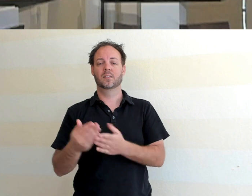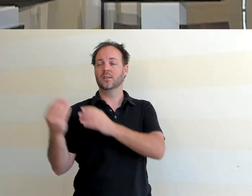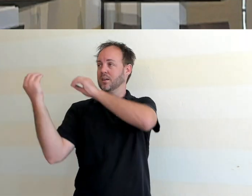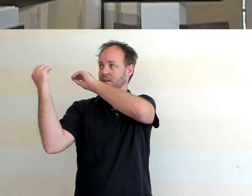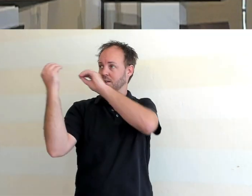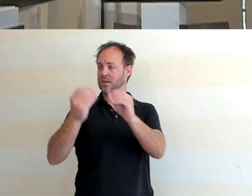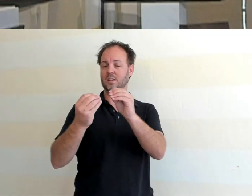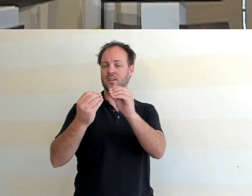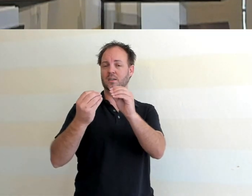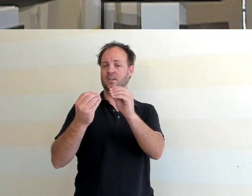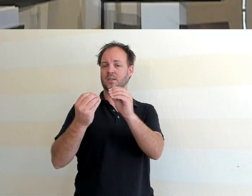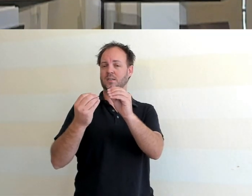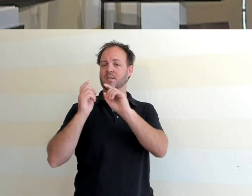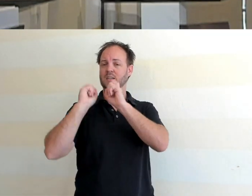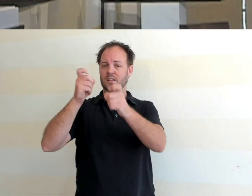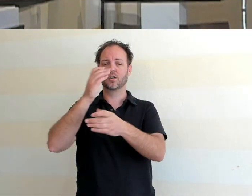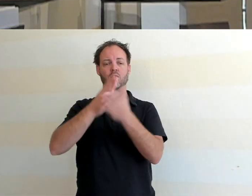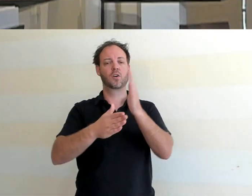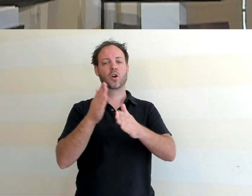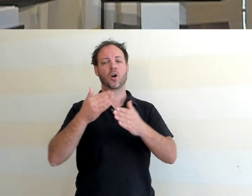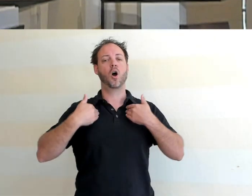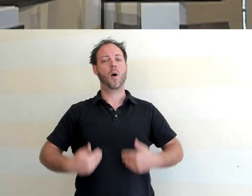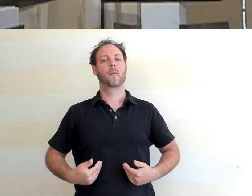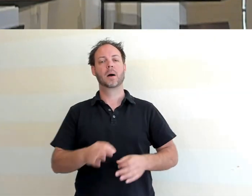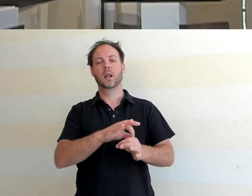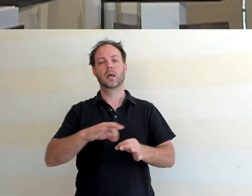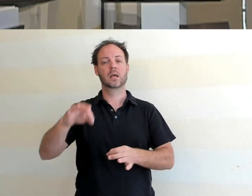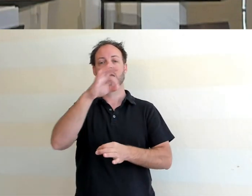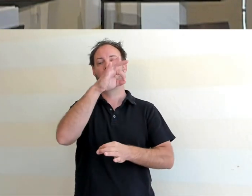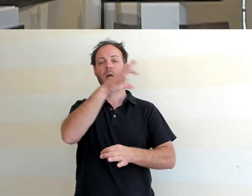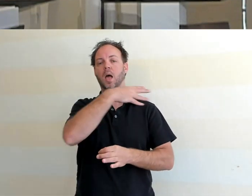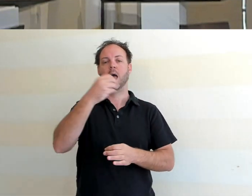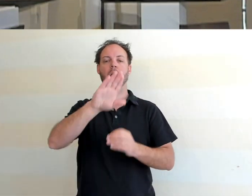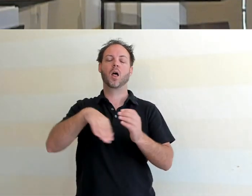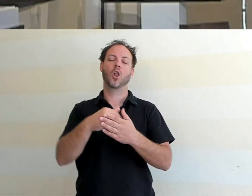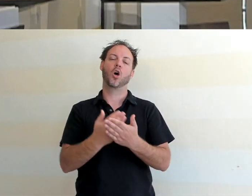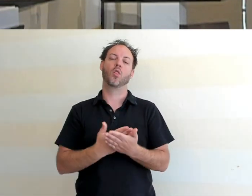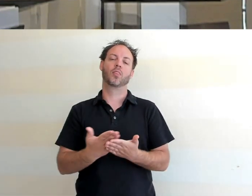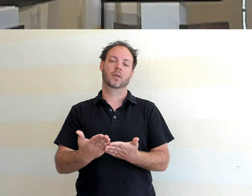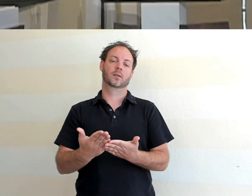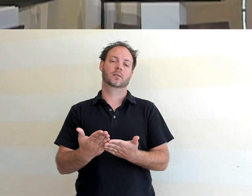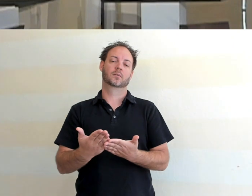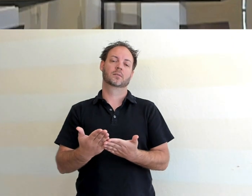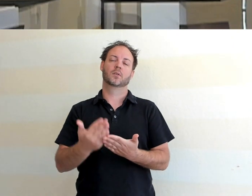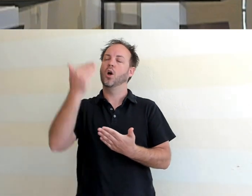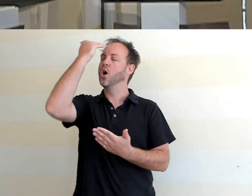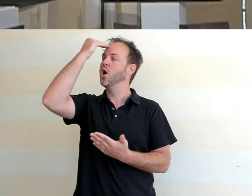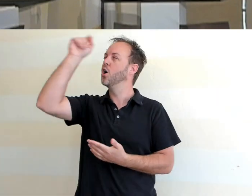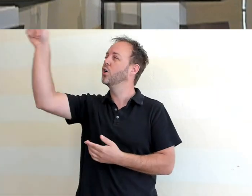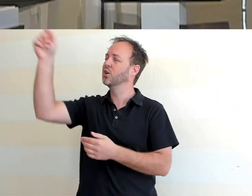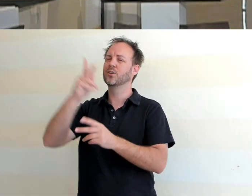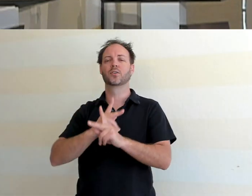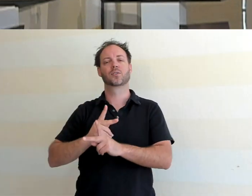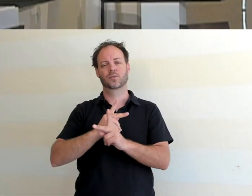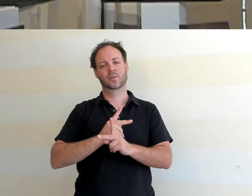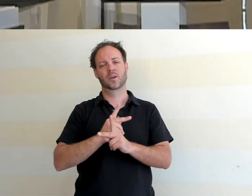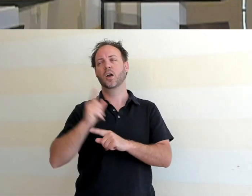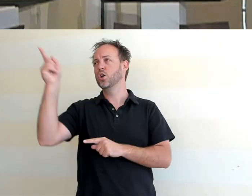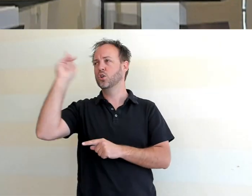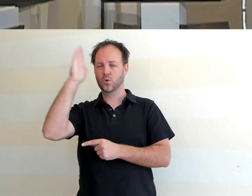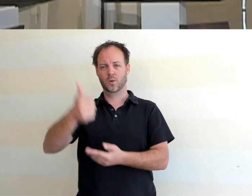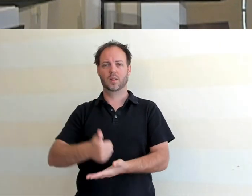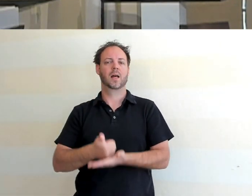to commend into your hands our body and soul and all things, knowing that you care and that you will